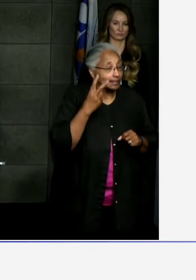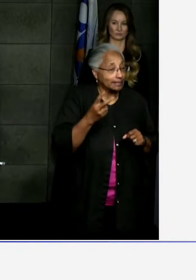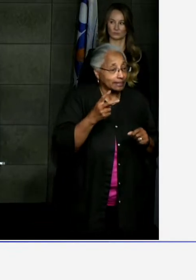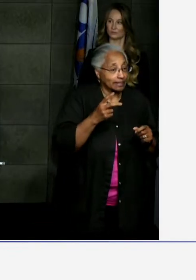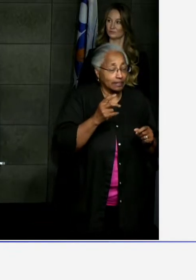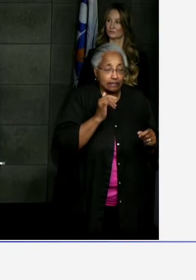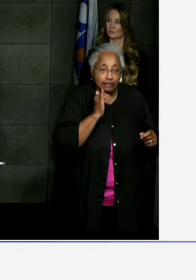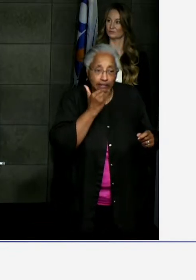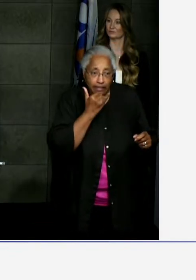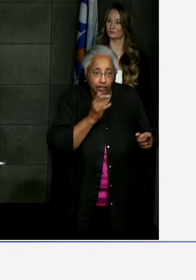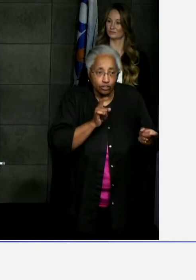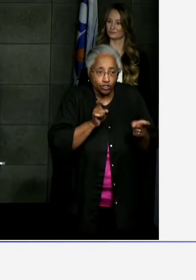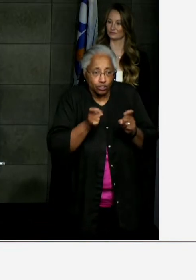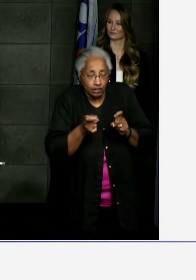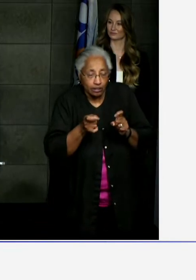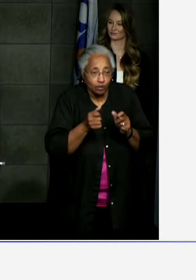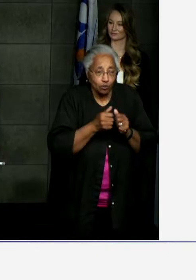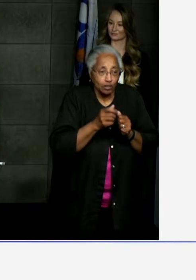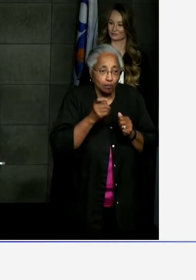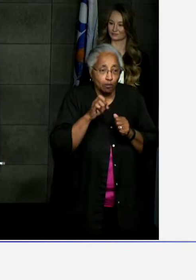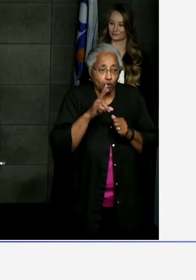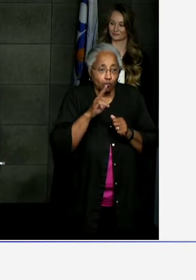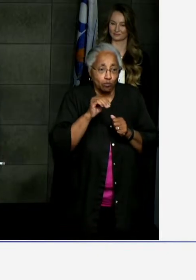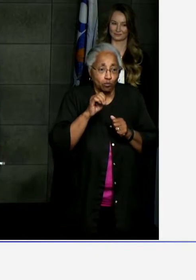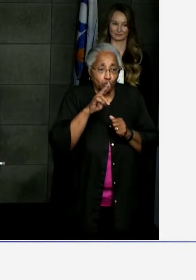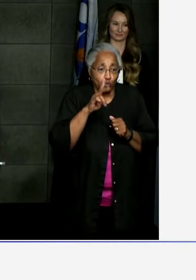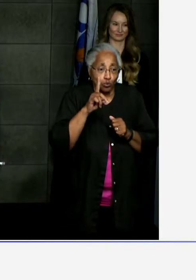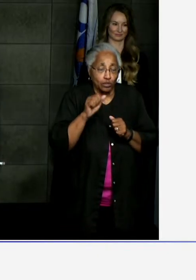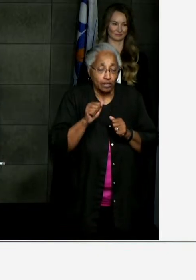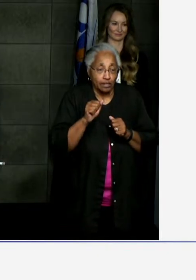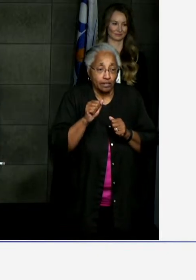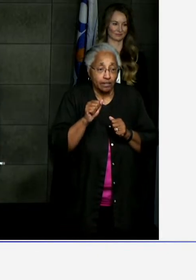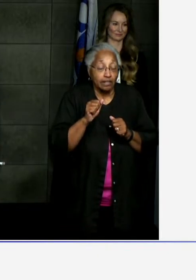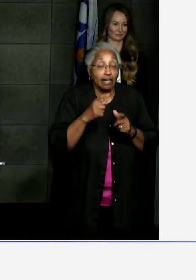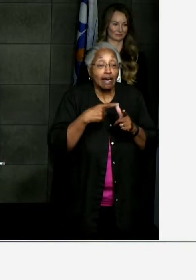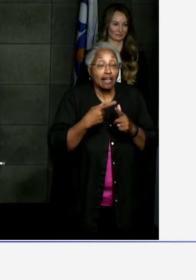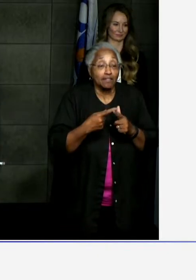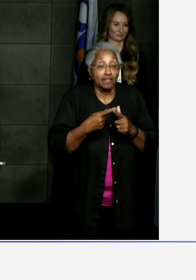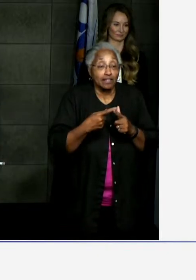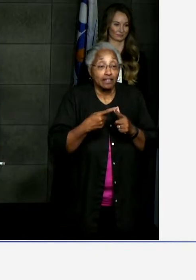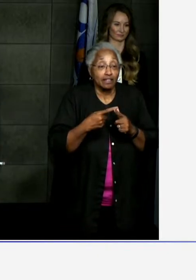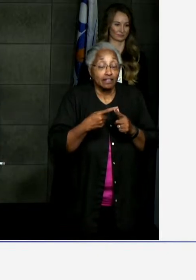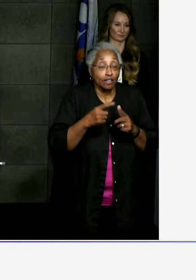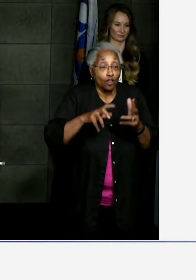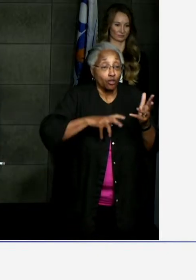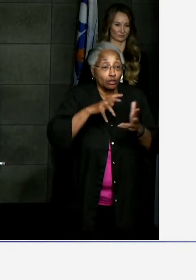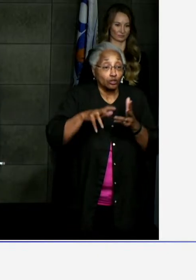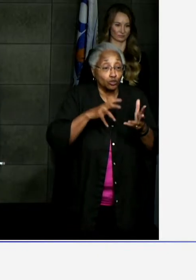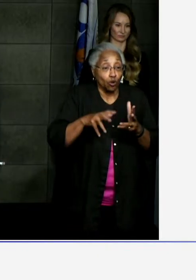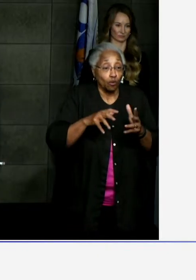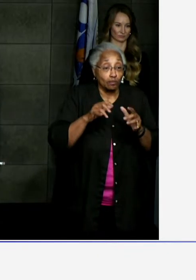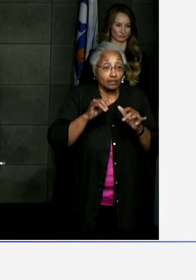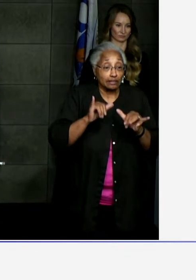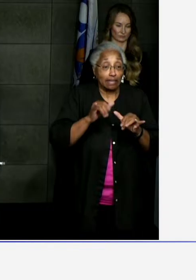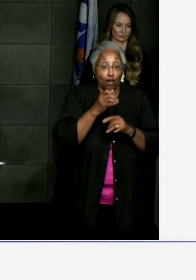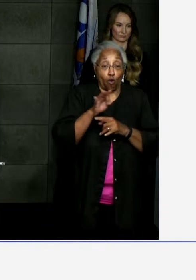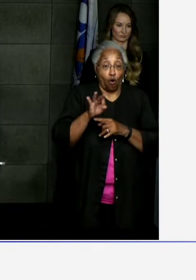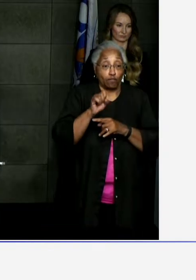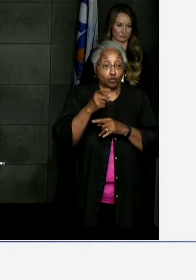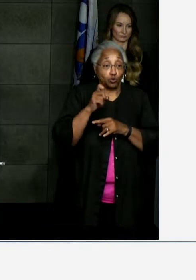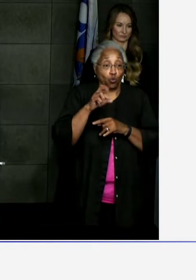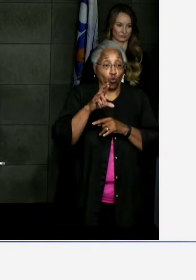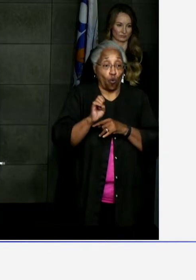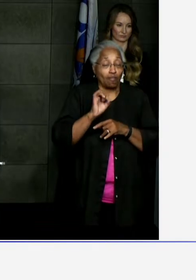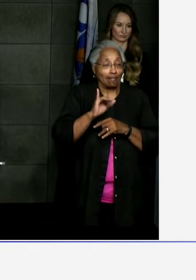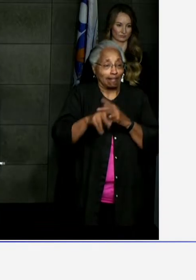shifts or different shifts in the Bermuda High, and all of a sudden all the storms stay offshore, or a shift there can take all the storms in the Gulf. So